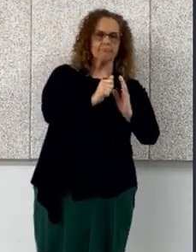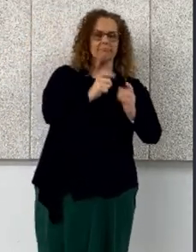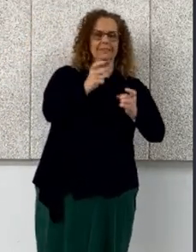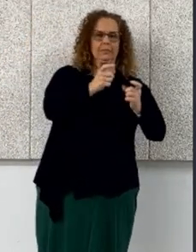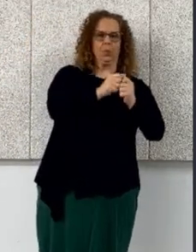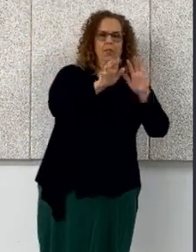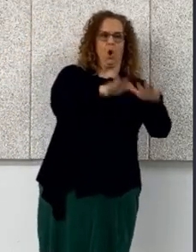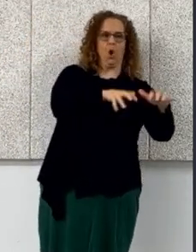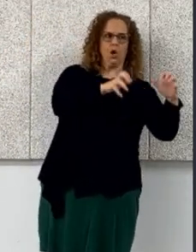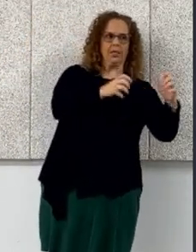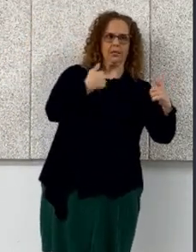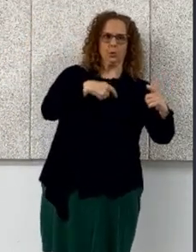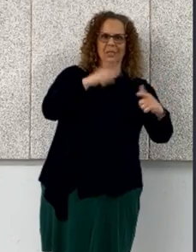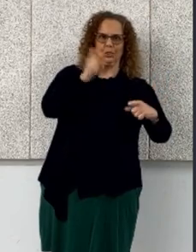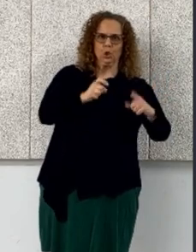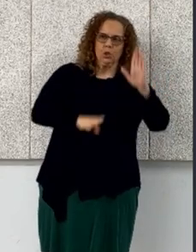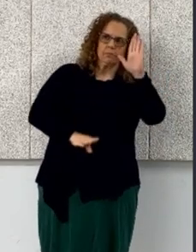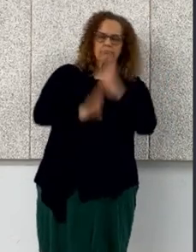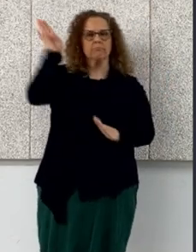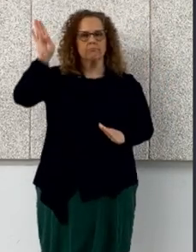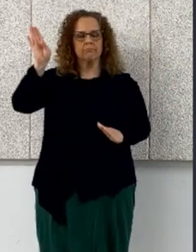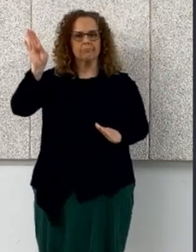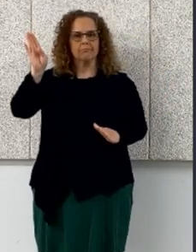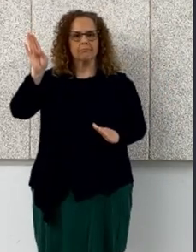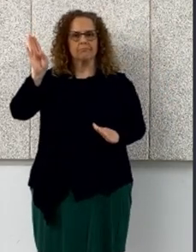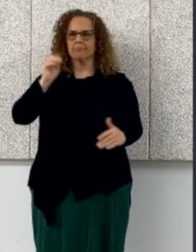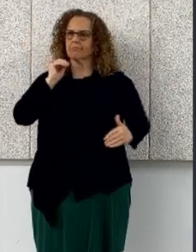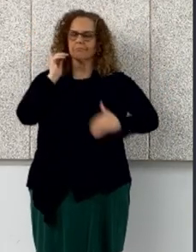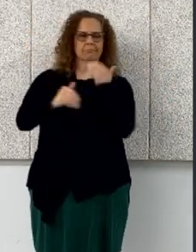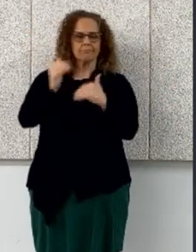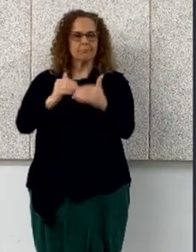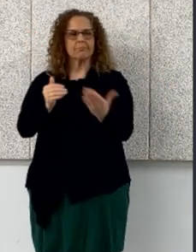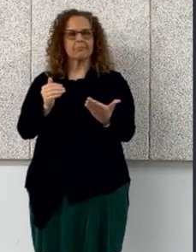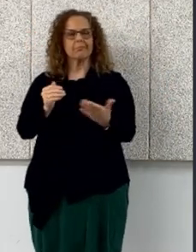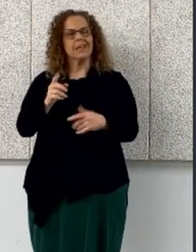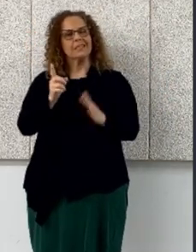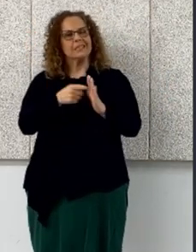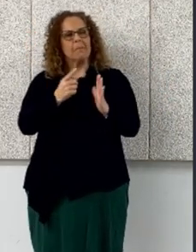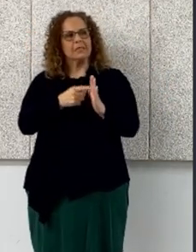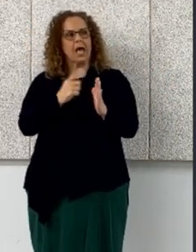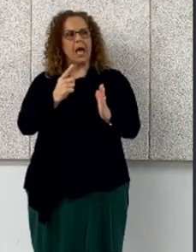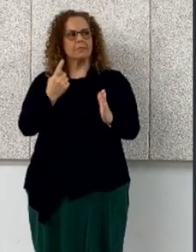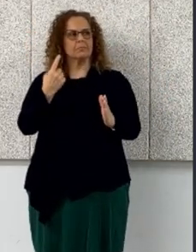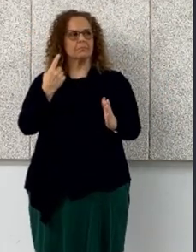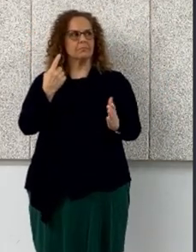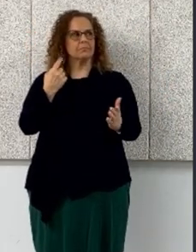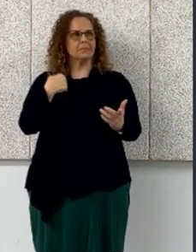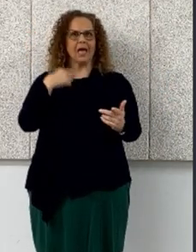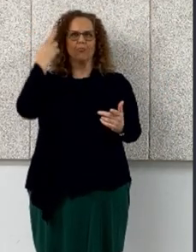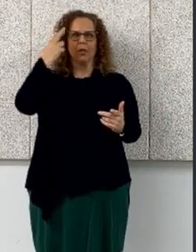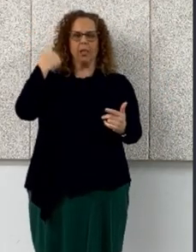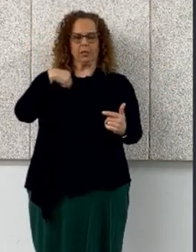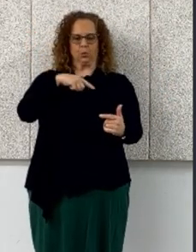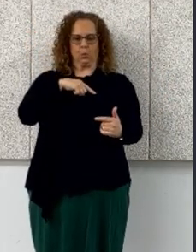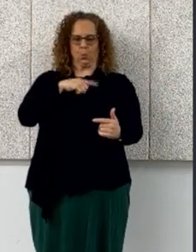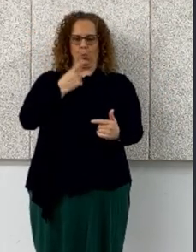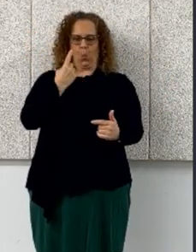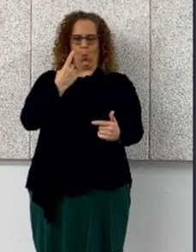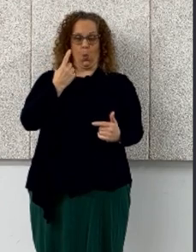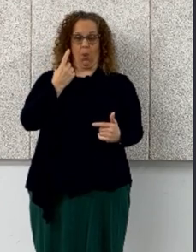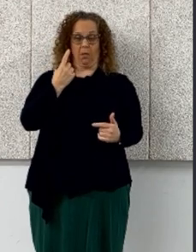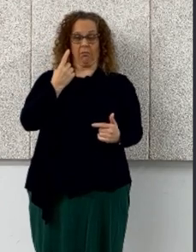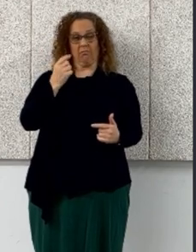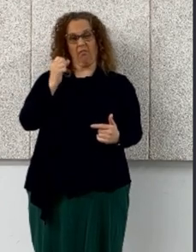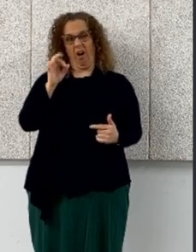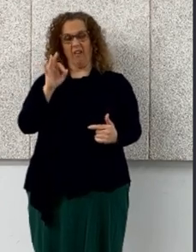we should run with that. Mm-hmm. Yeah. You know, and I think sometimes we are one of the only service organizations